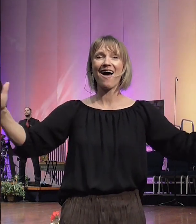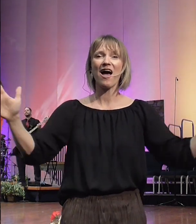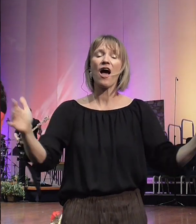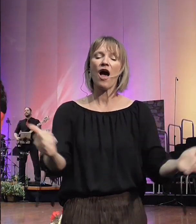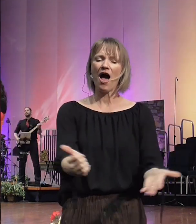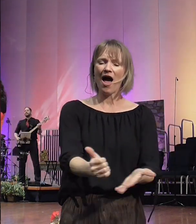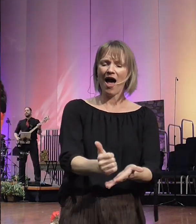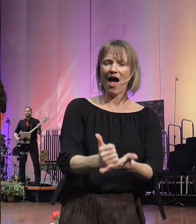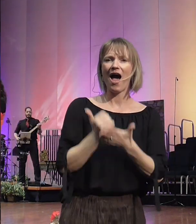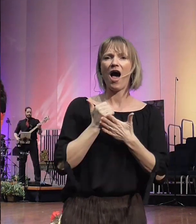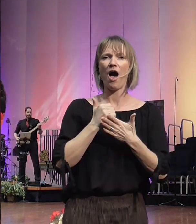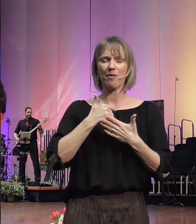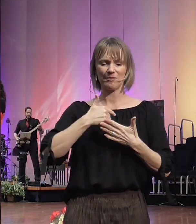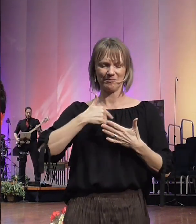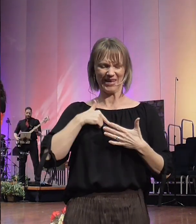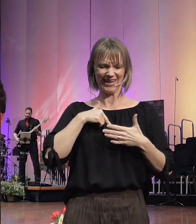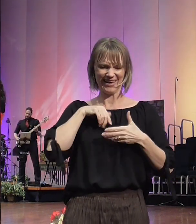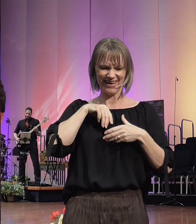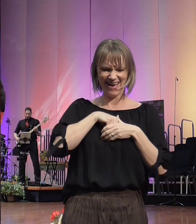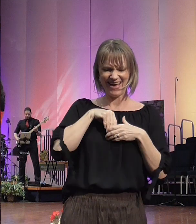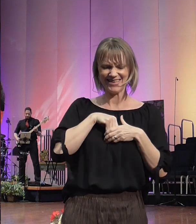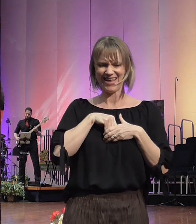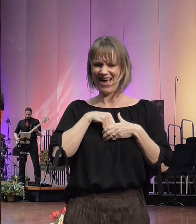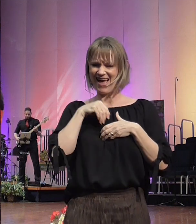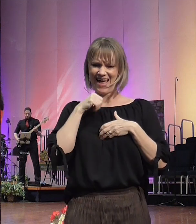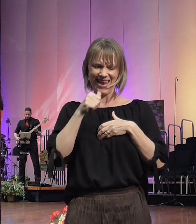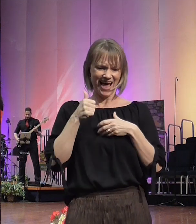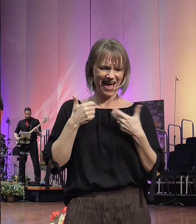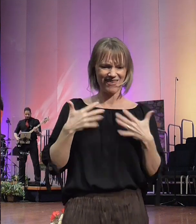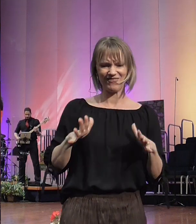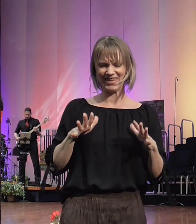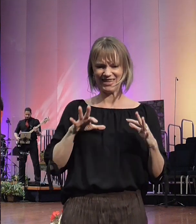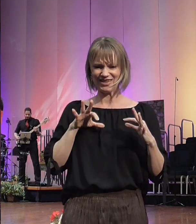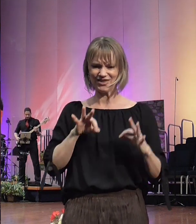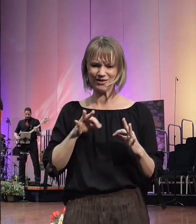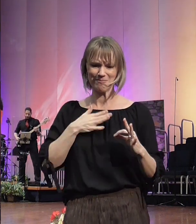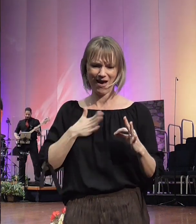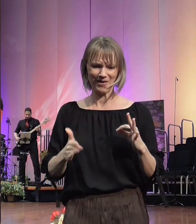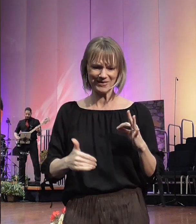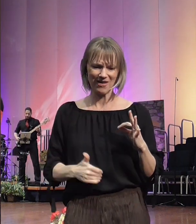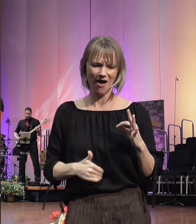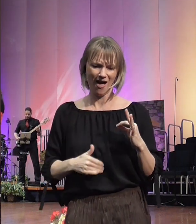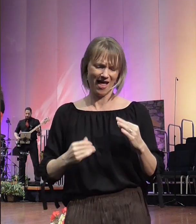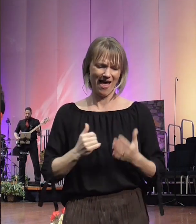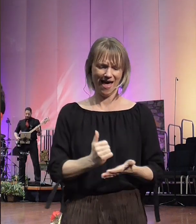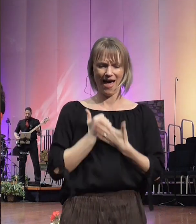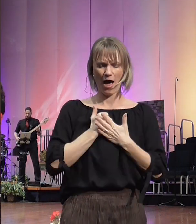Let them fill in the cracks and the unfinished parts of my soul.